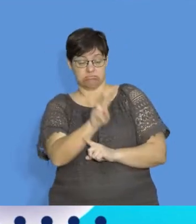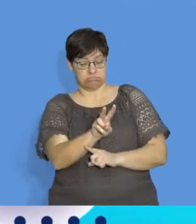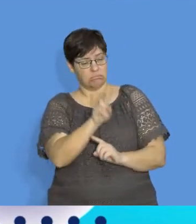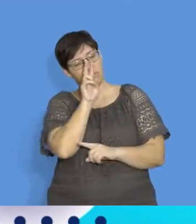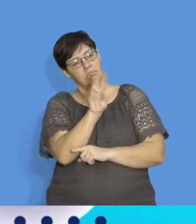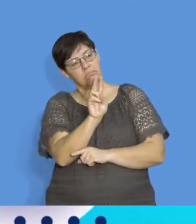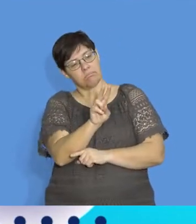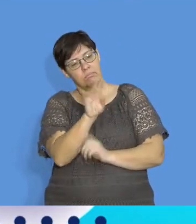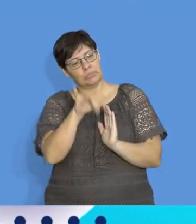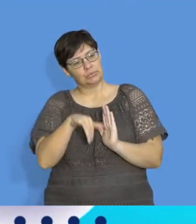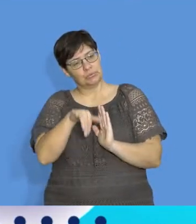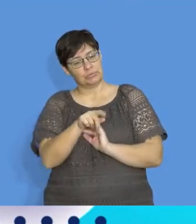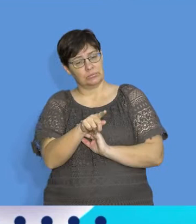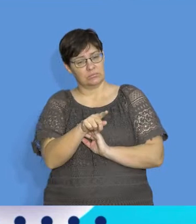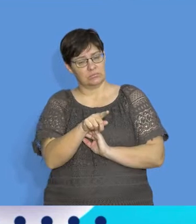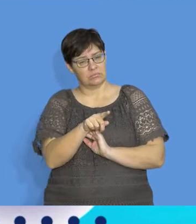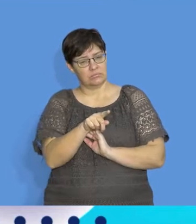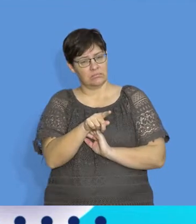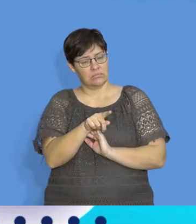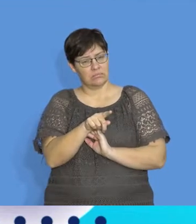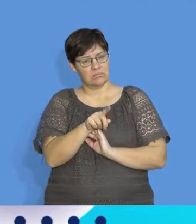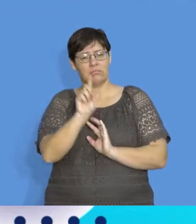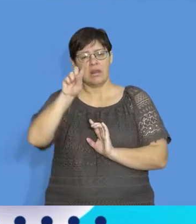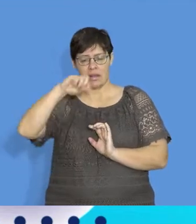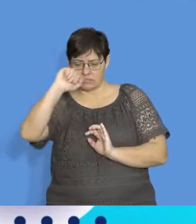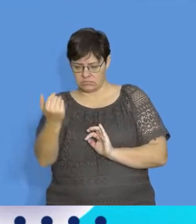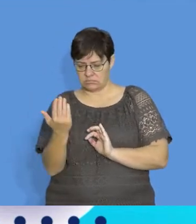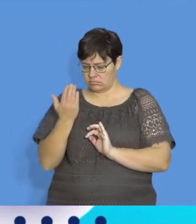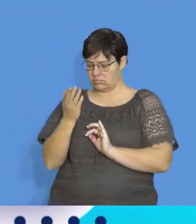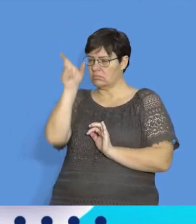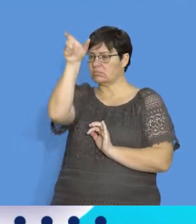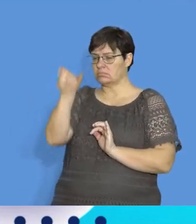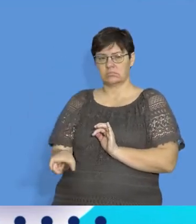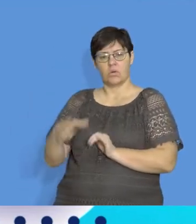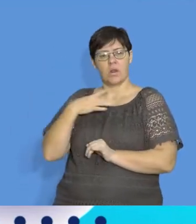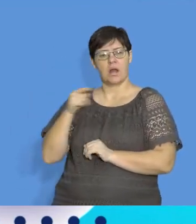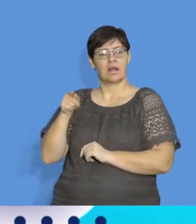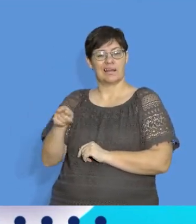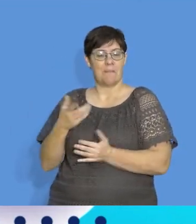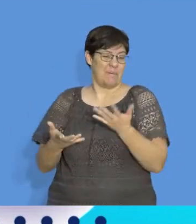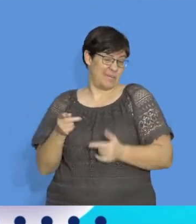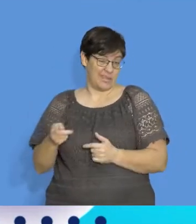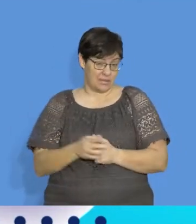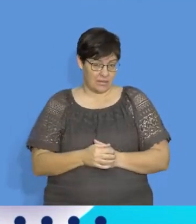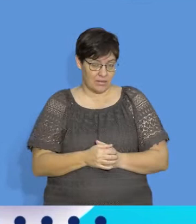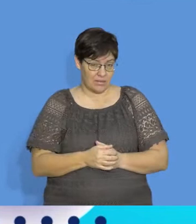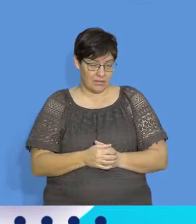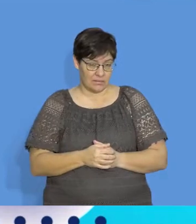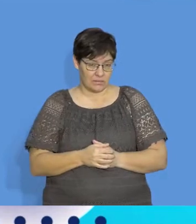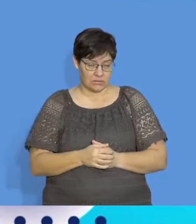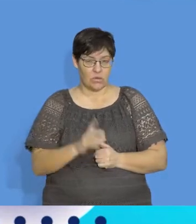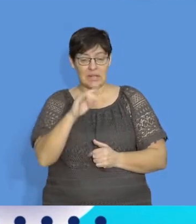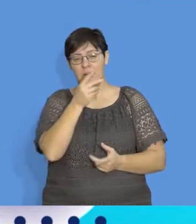video. By watching this, and it'll predict, oh, the next video you like is this one. Okay,